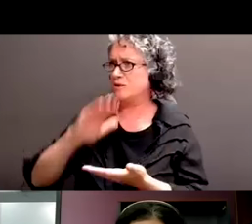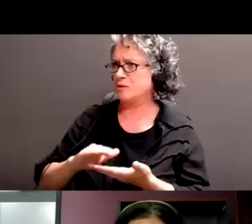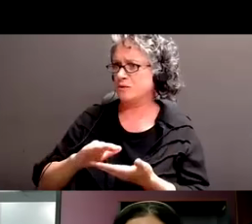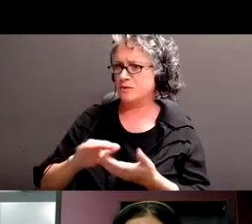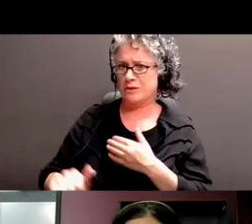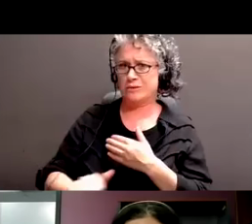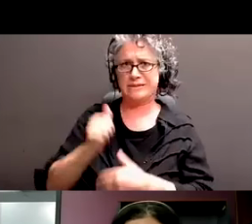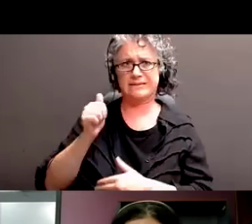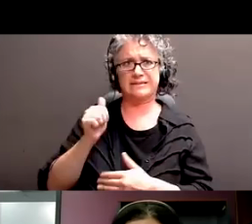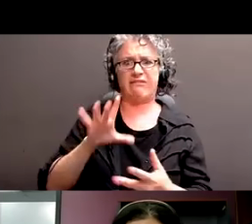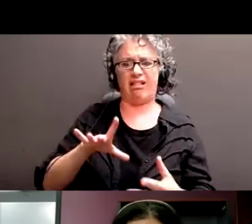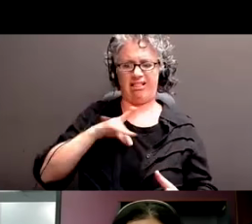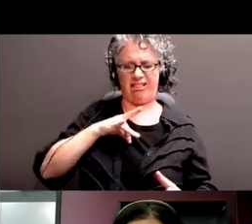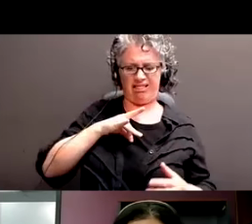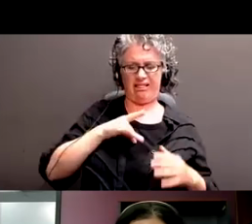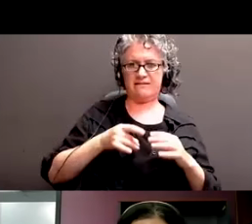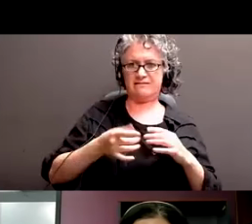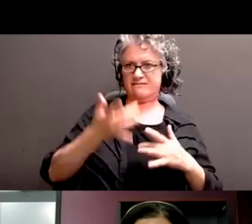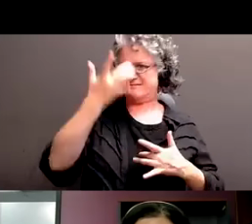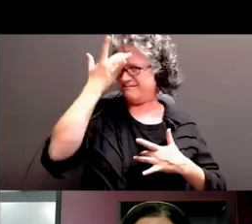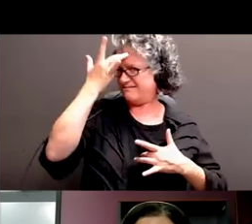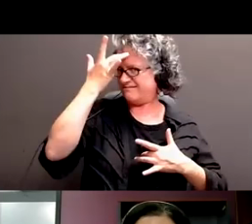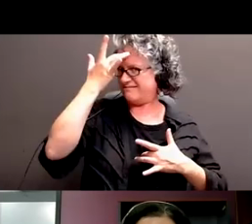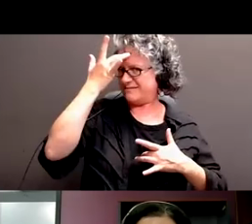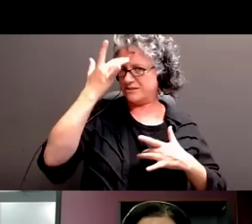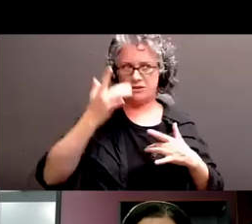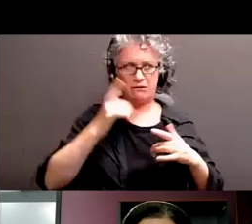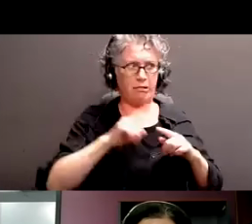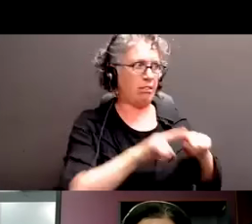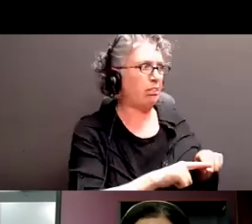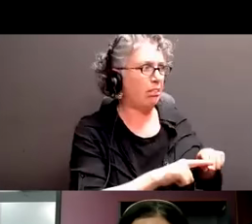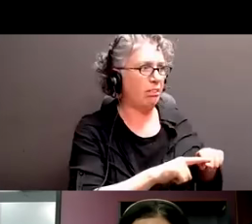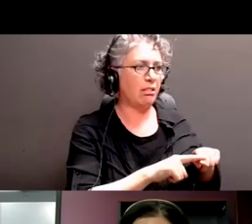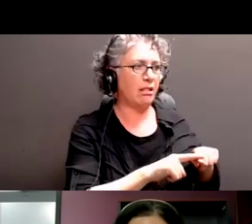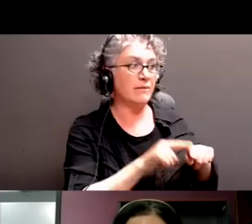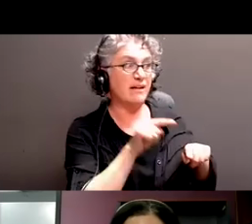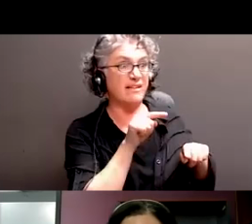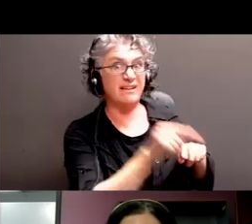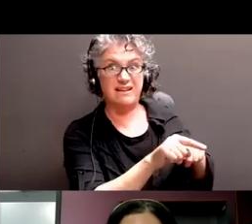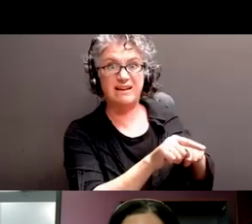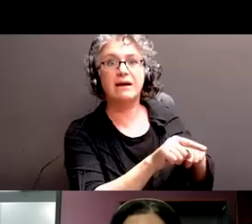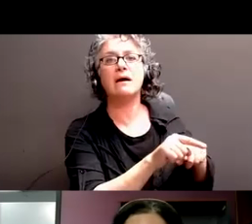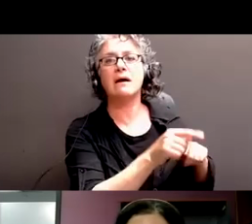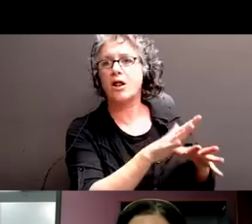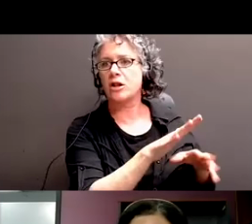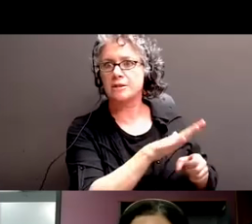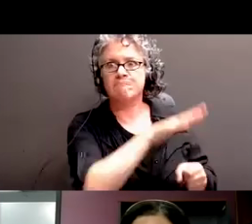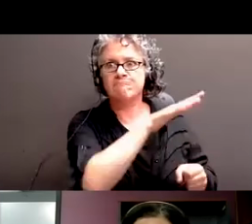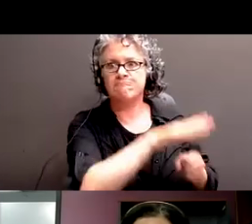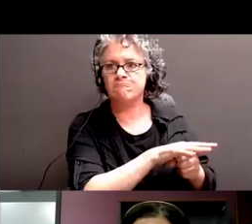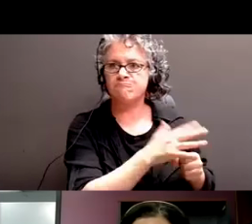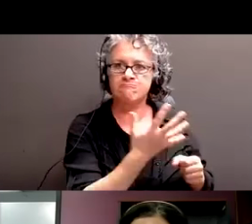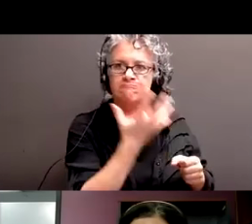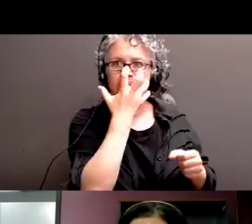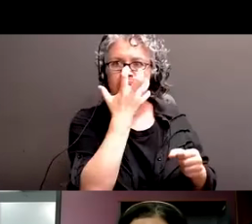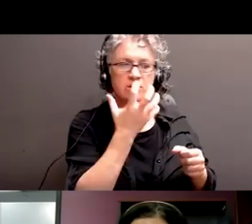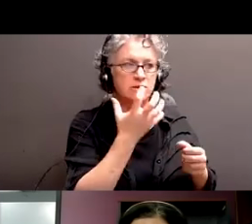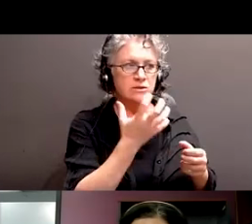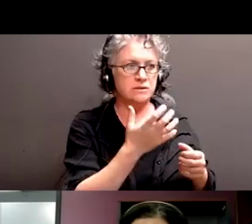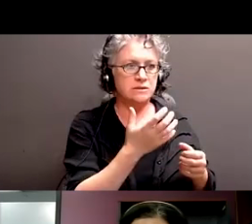contracting COVID-19. So it may have essentially, COVID-19 may have essentially forced families or people